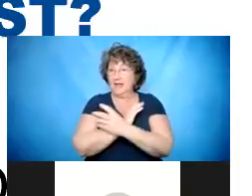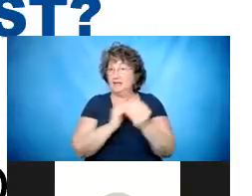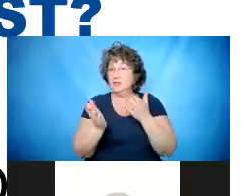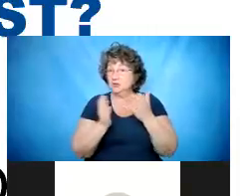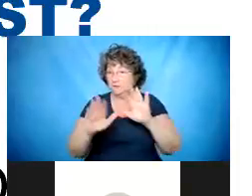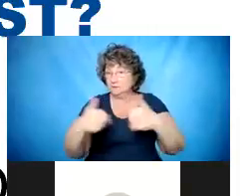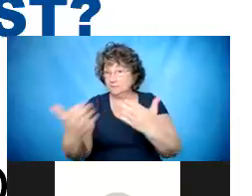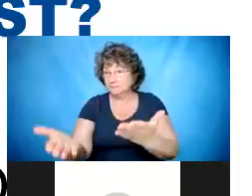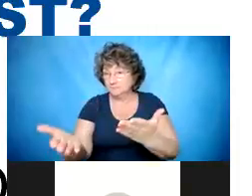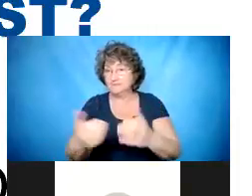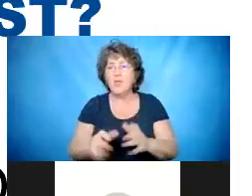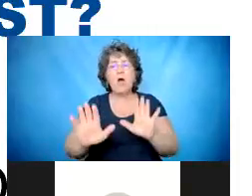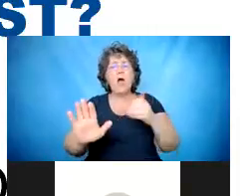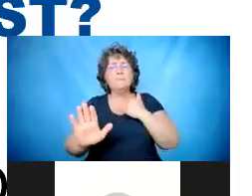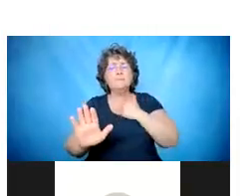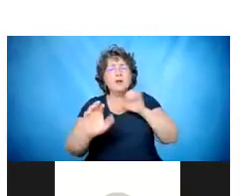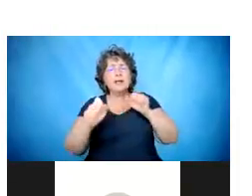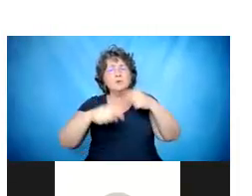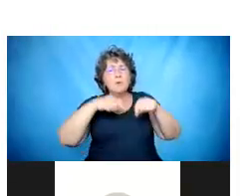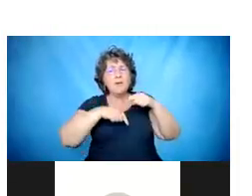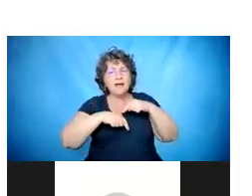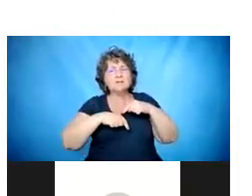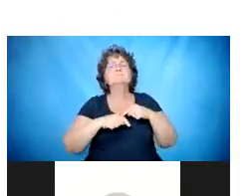I'm sorry, can you go back? Thank you.